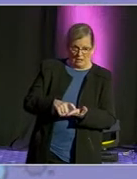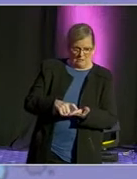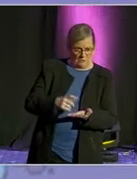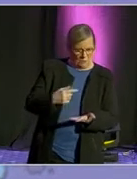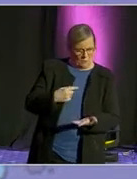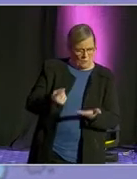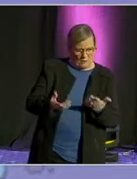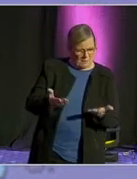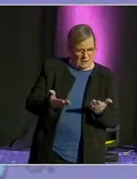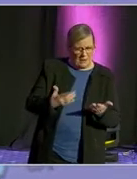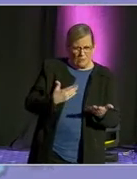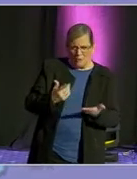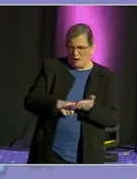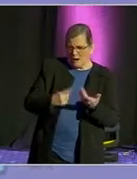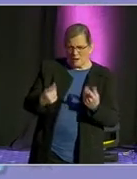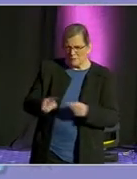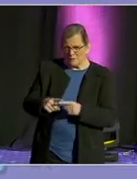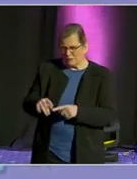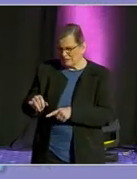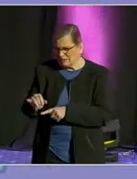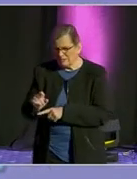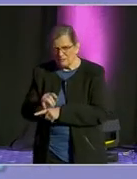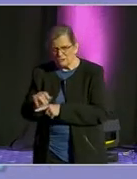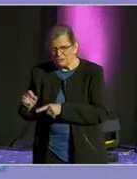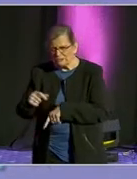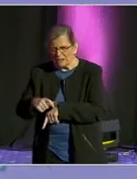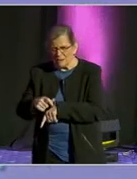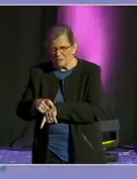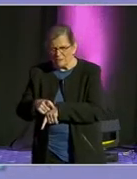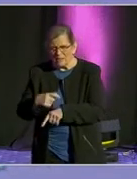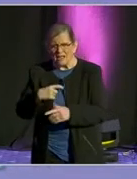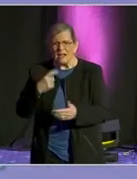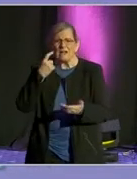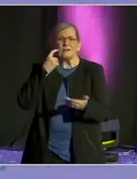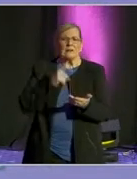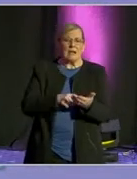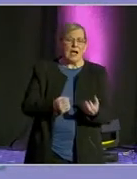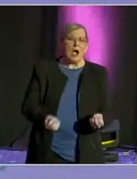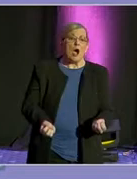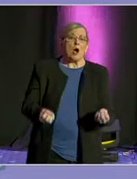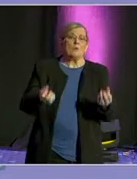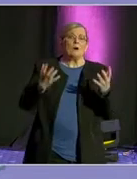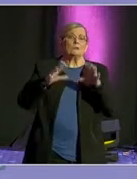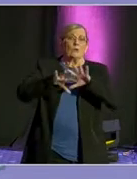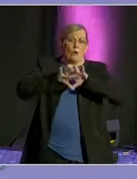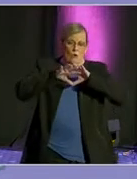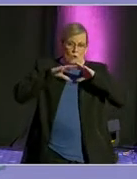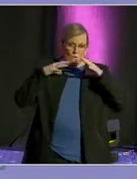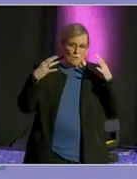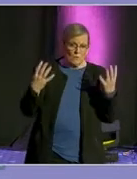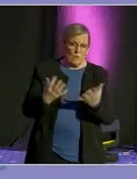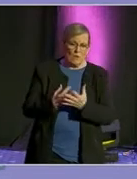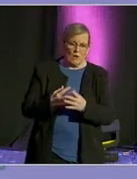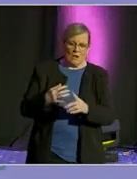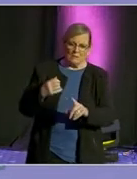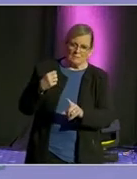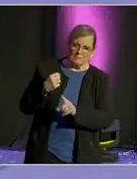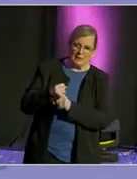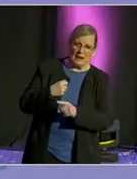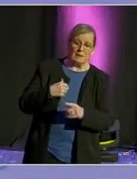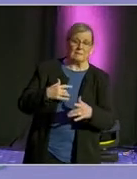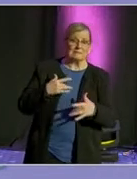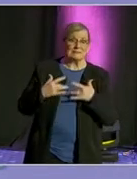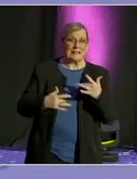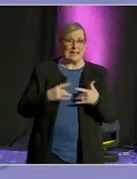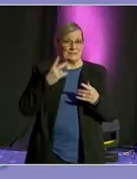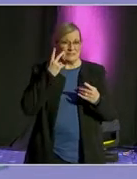happen to our industry at that time, but didn't really realize exactly the overall impact. I'm so excited to see that Diana Mayhew